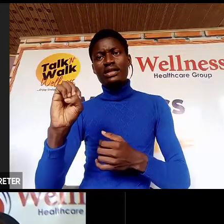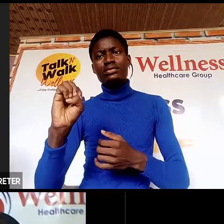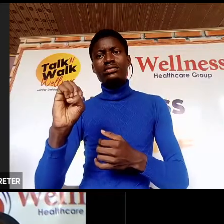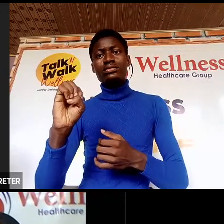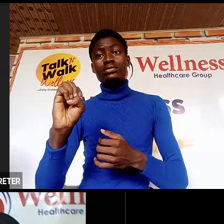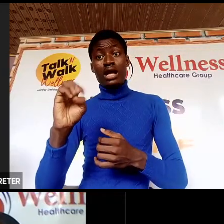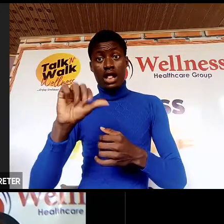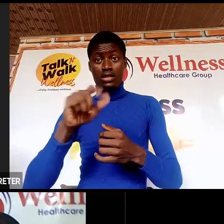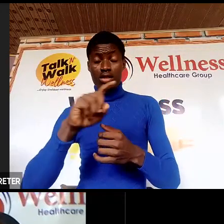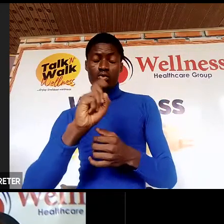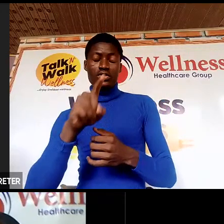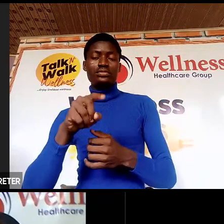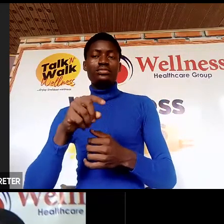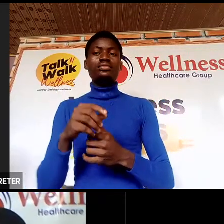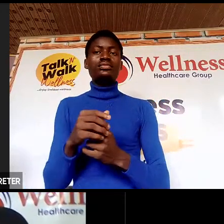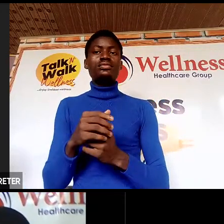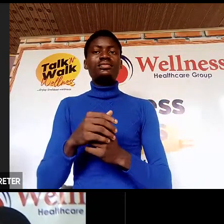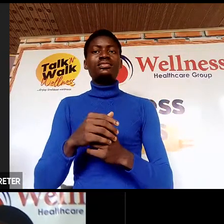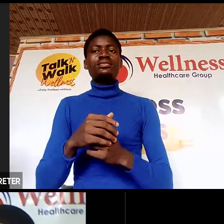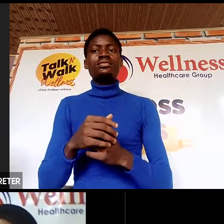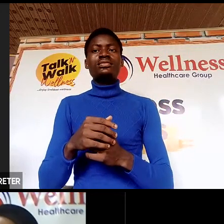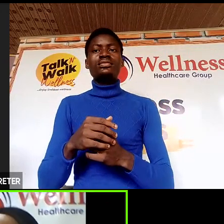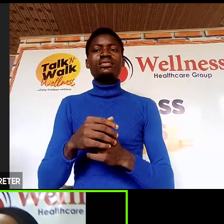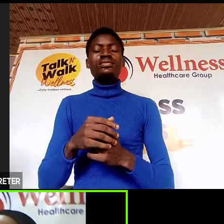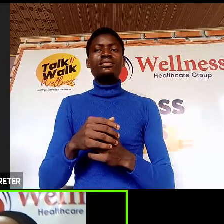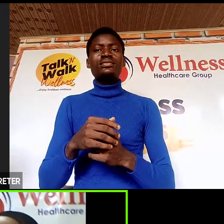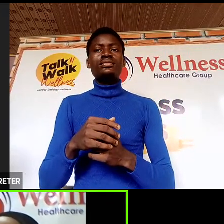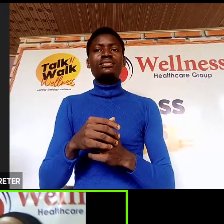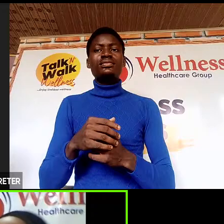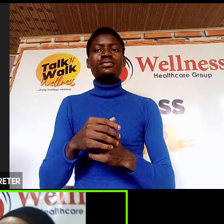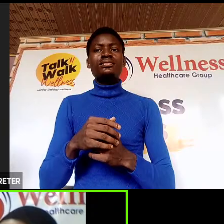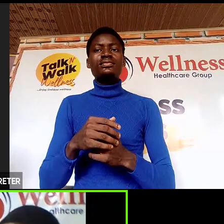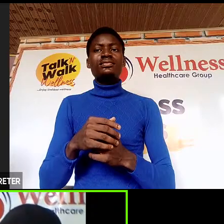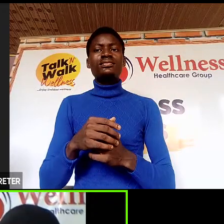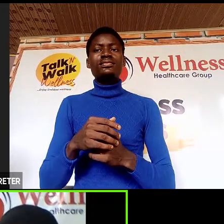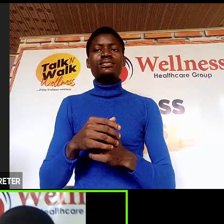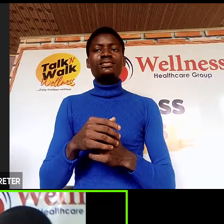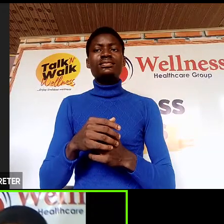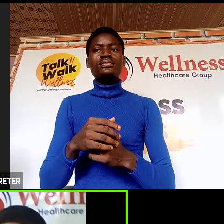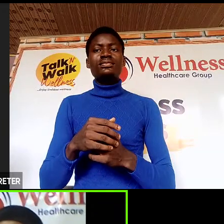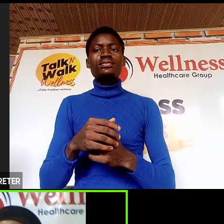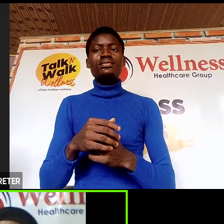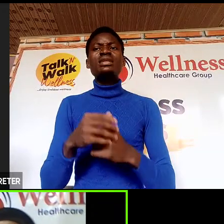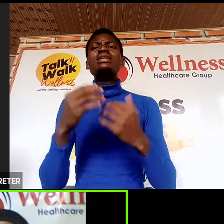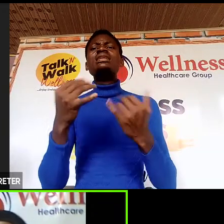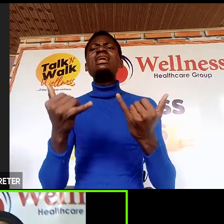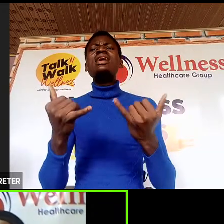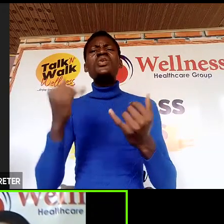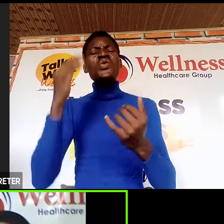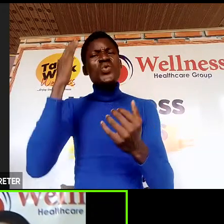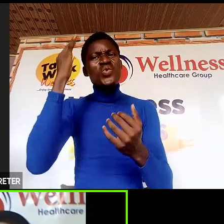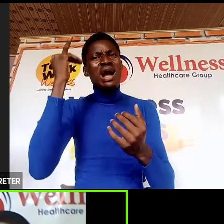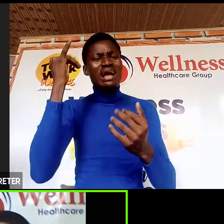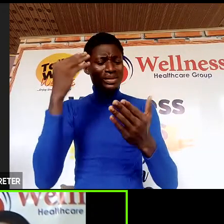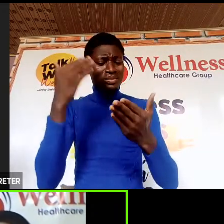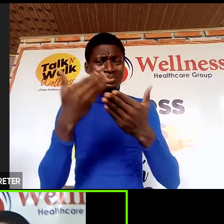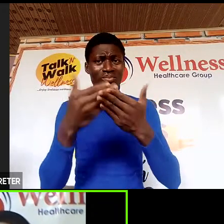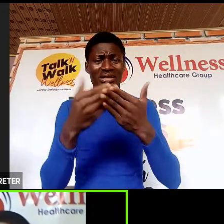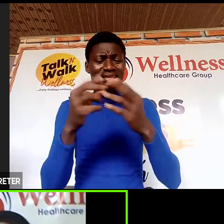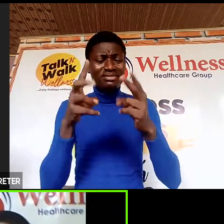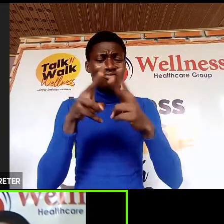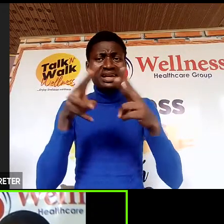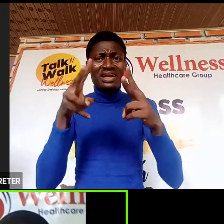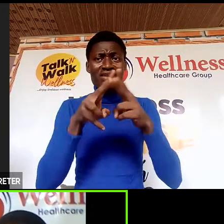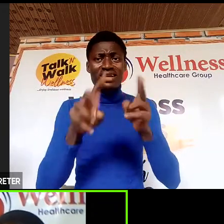stressful? Why is money a stressful part of people's life? Is it still about this financial discipline? Why